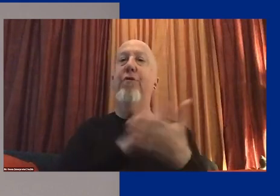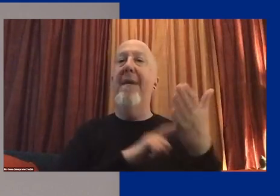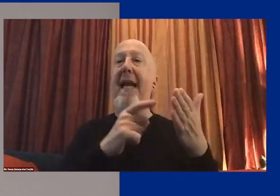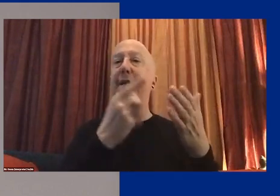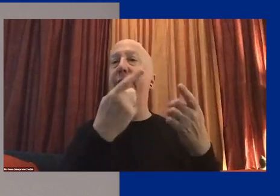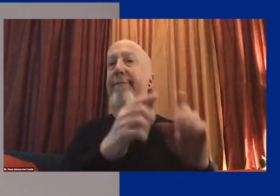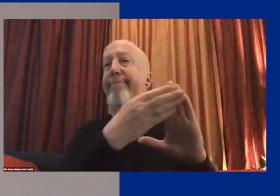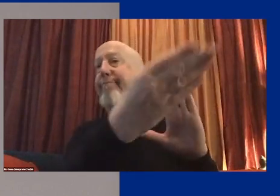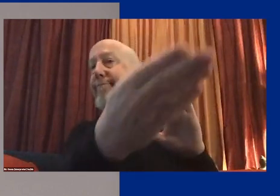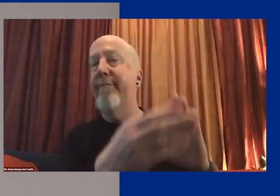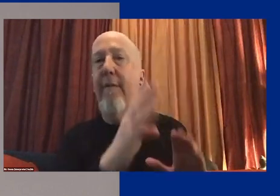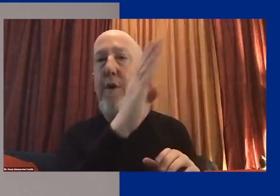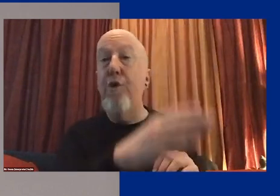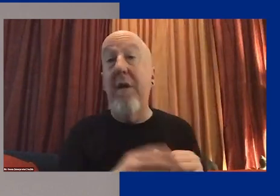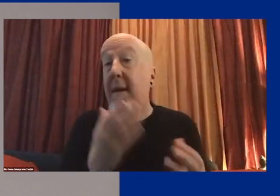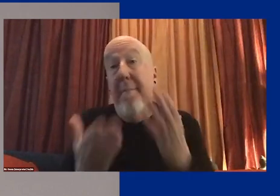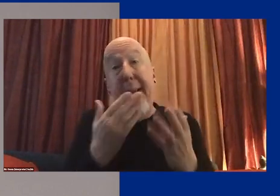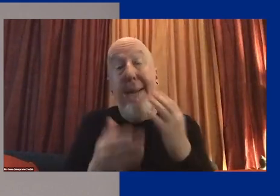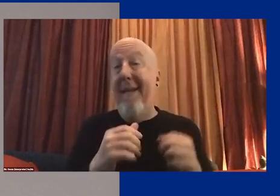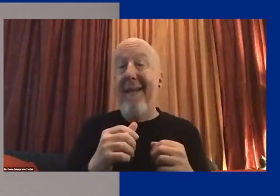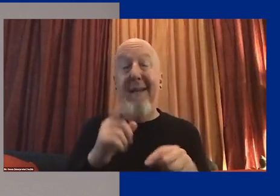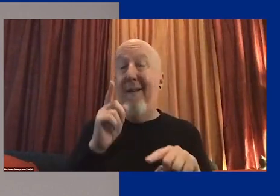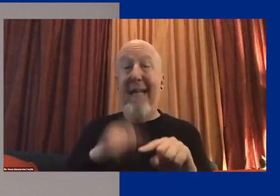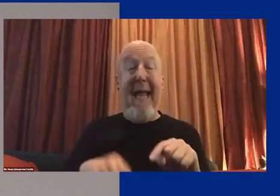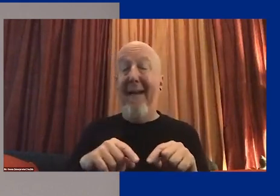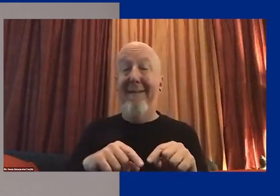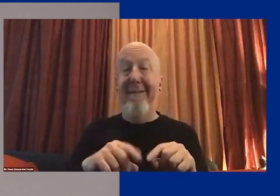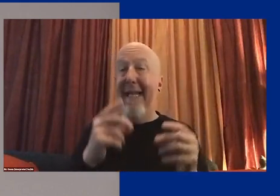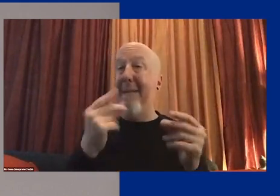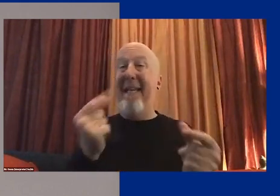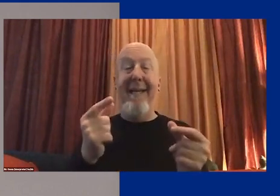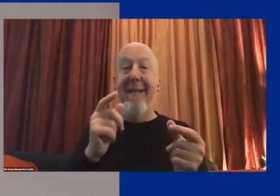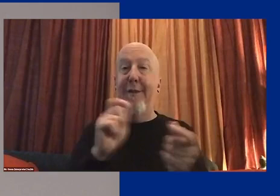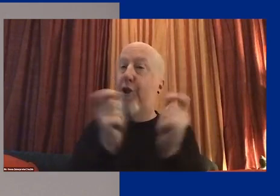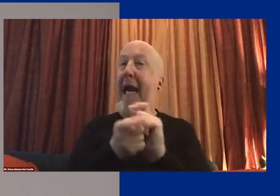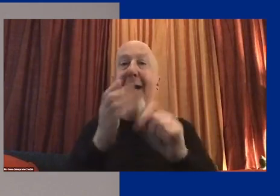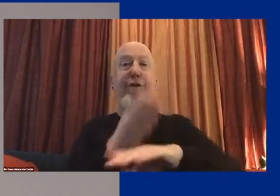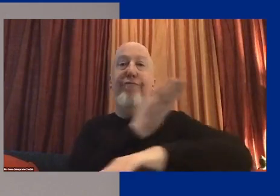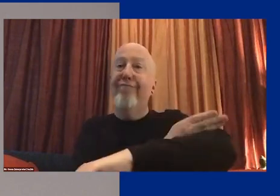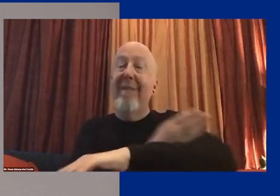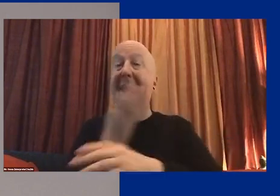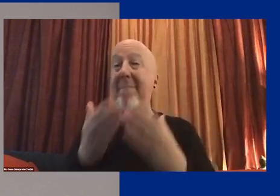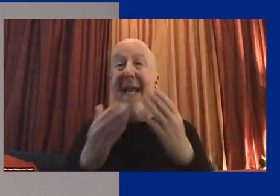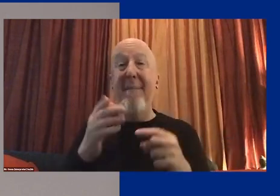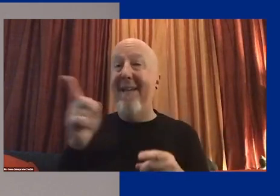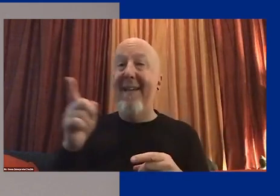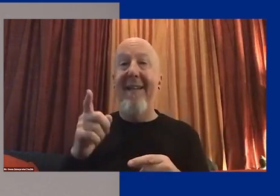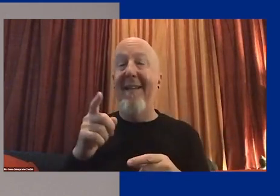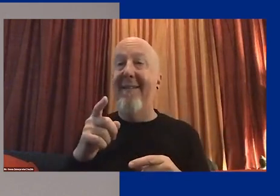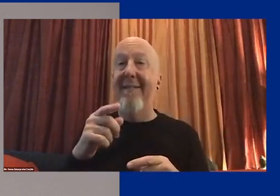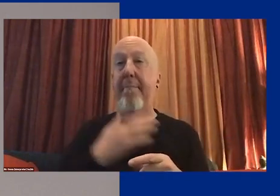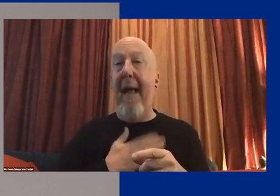And it may not change anything overnight, and it may not even help in the short term with the COVID crisis, but it'll help in the